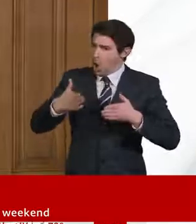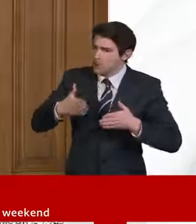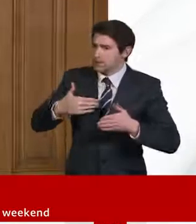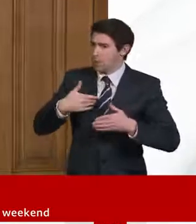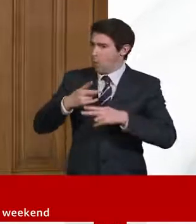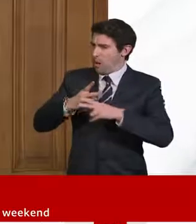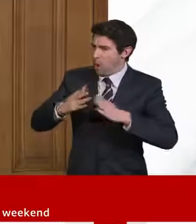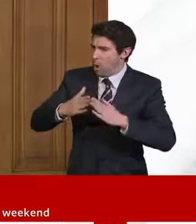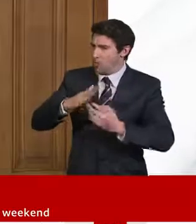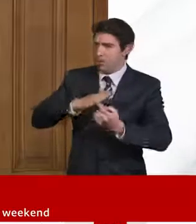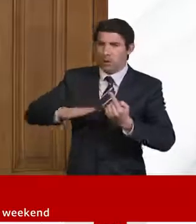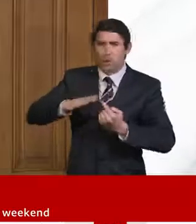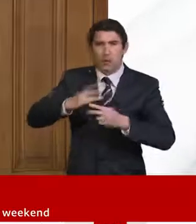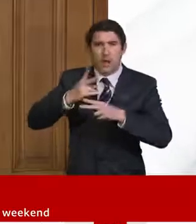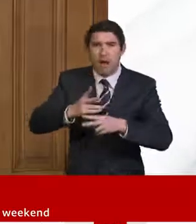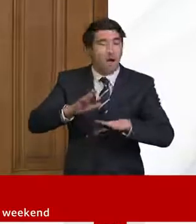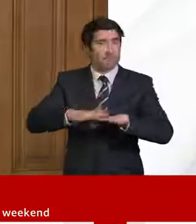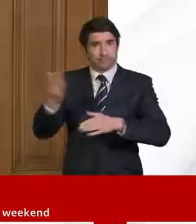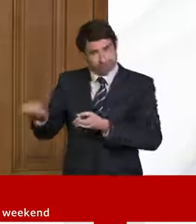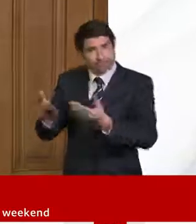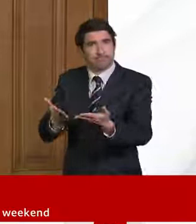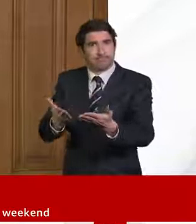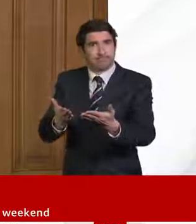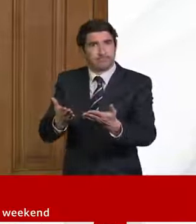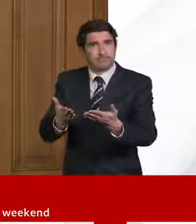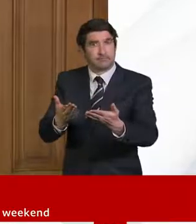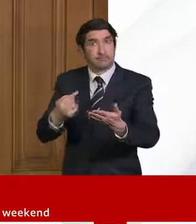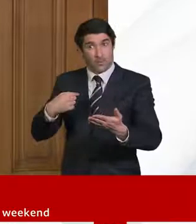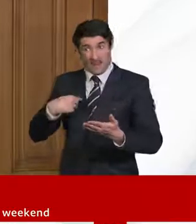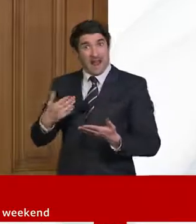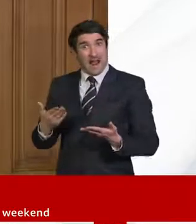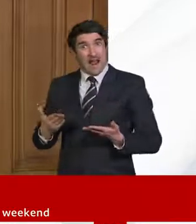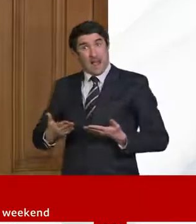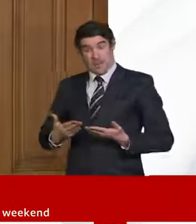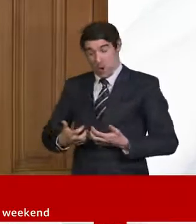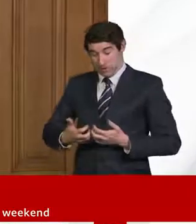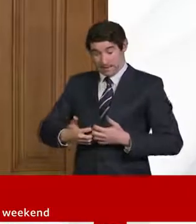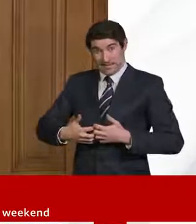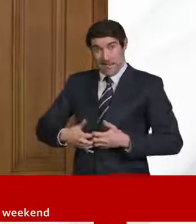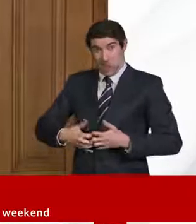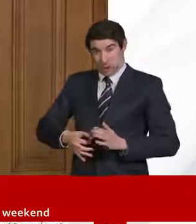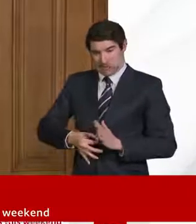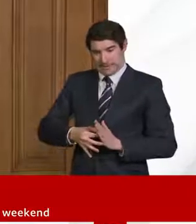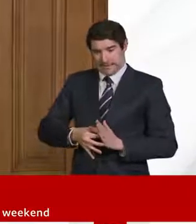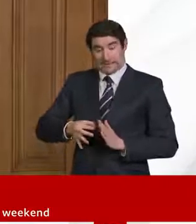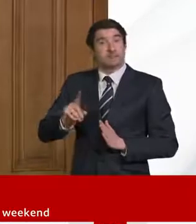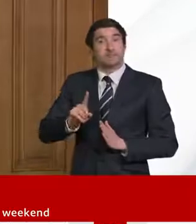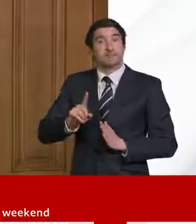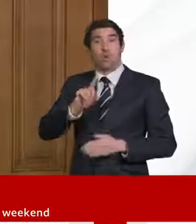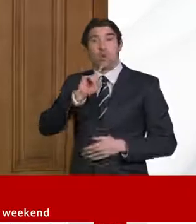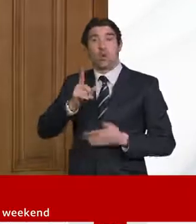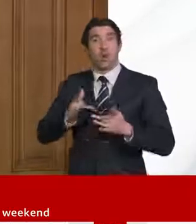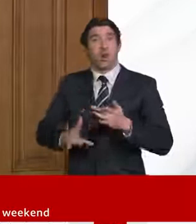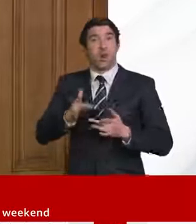some distribution issues. We're developing an e-system, so that will make it much easier for example, for care homes to have